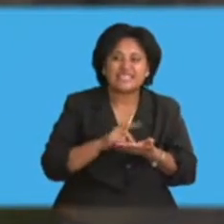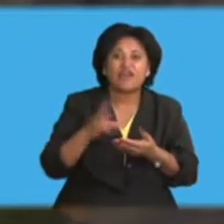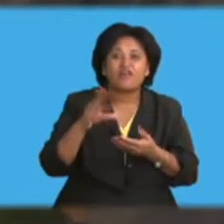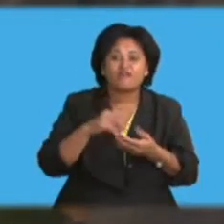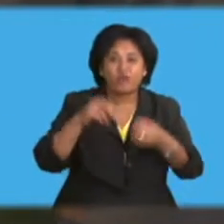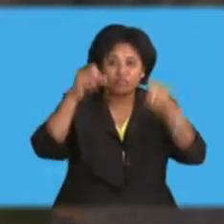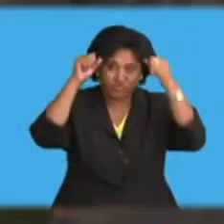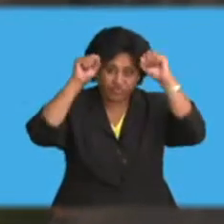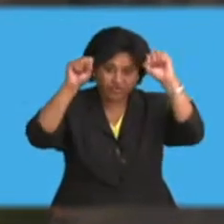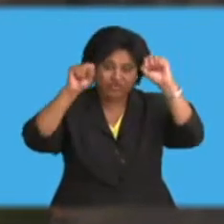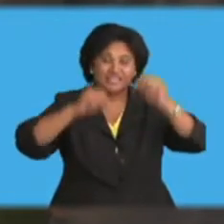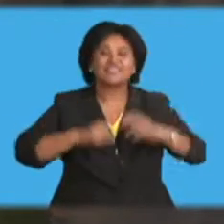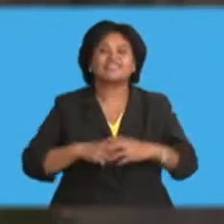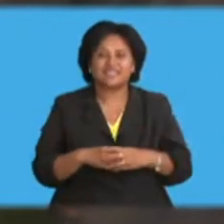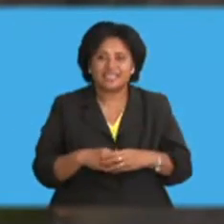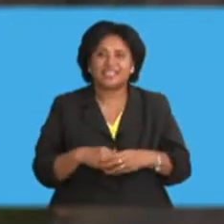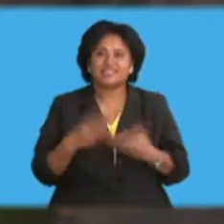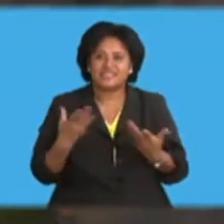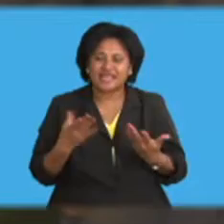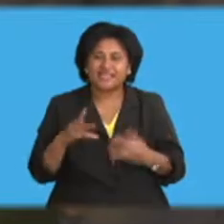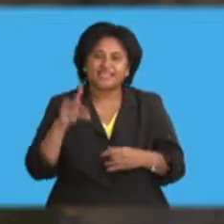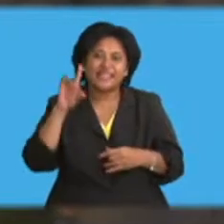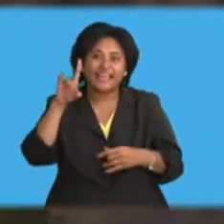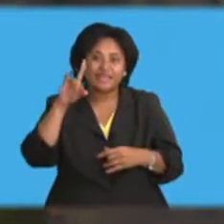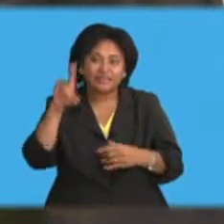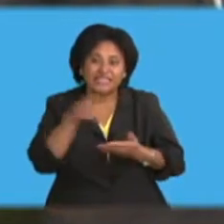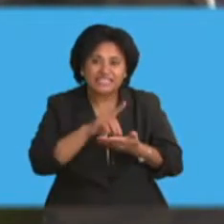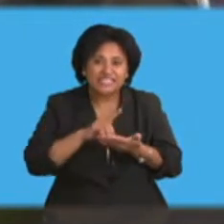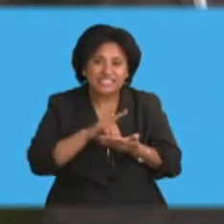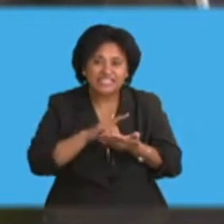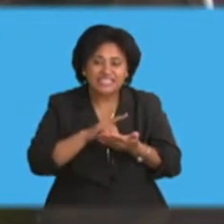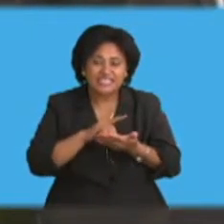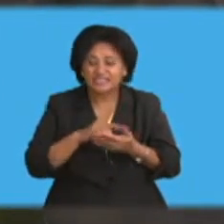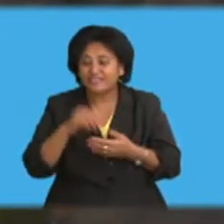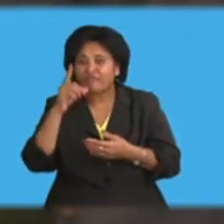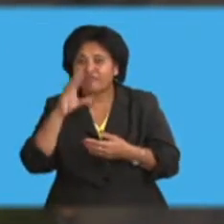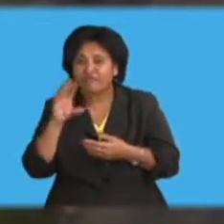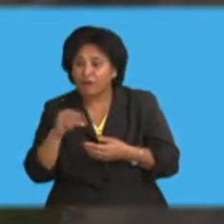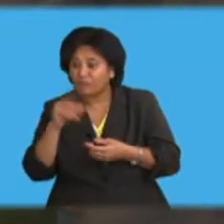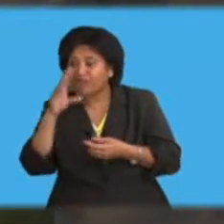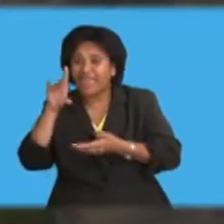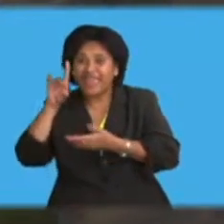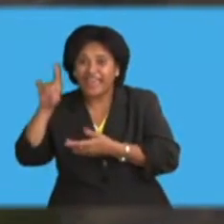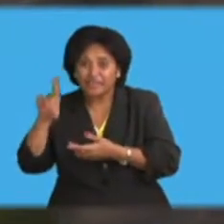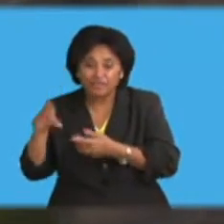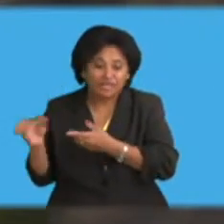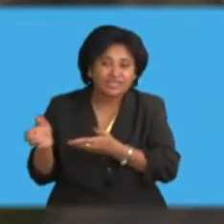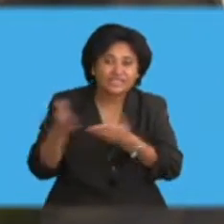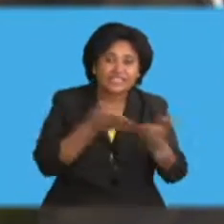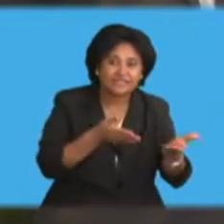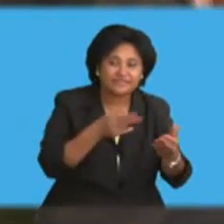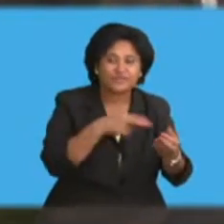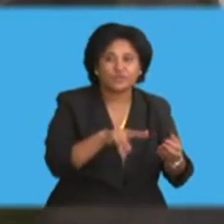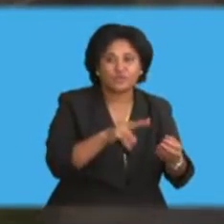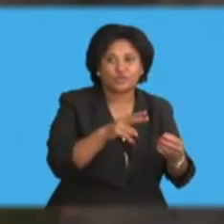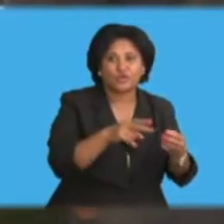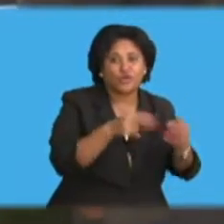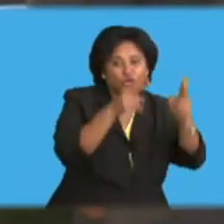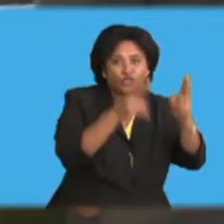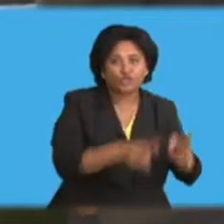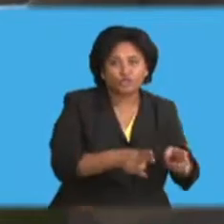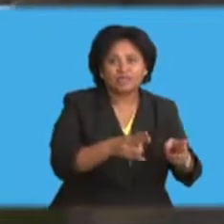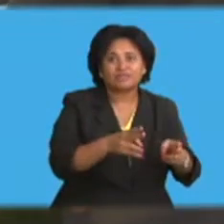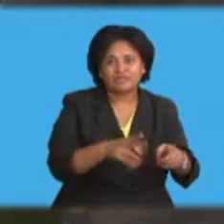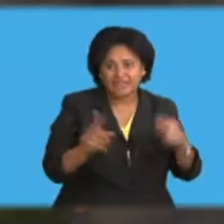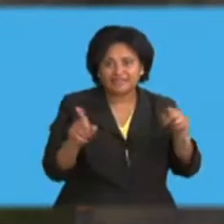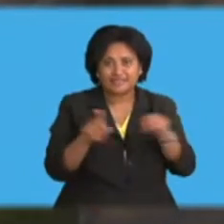zoonotic disease which can be transferred from humans to animals, and likewise from animals to humans as